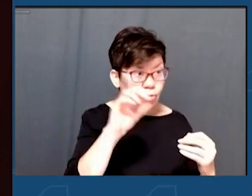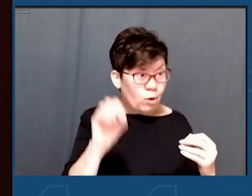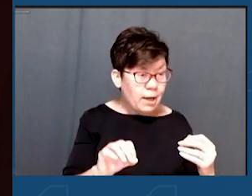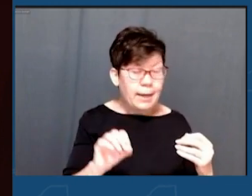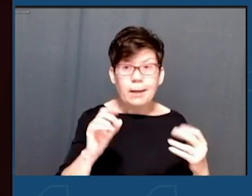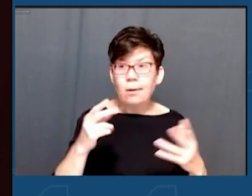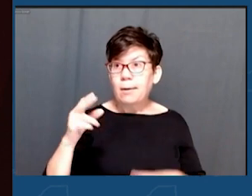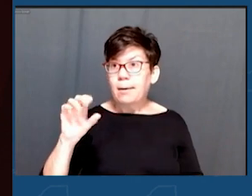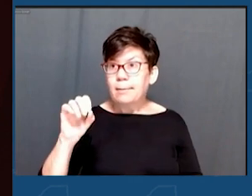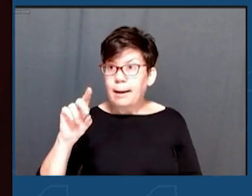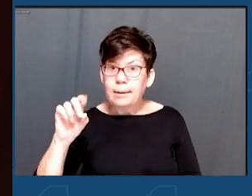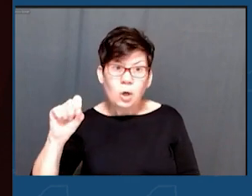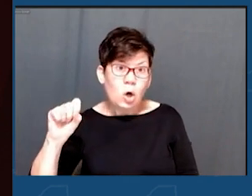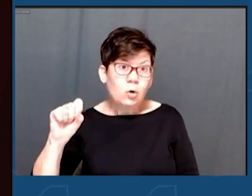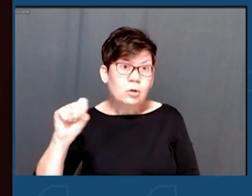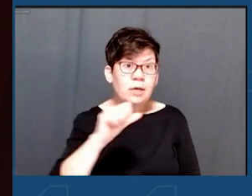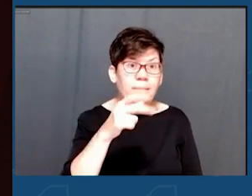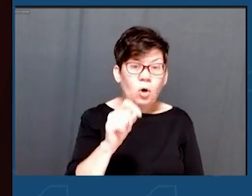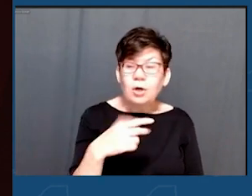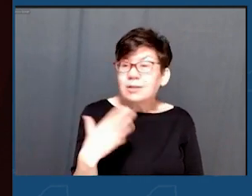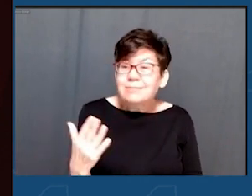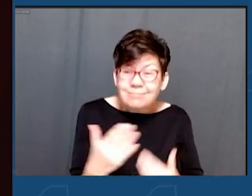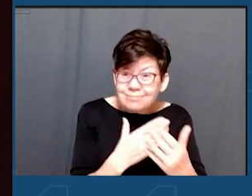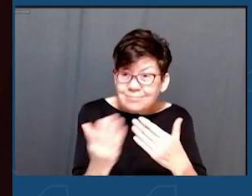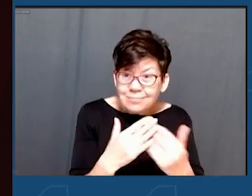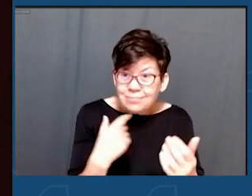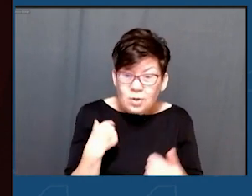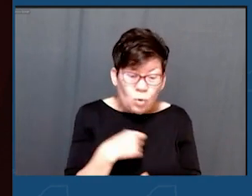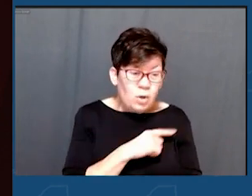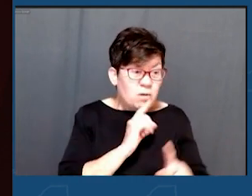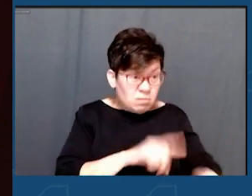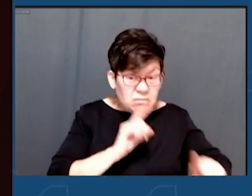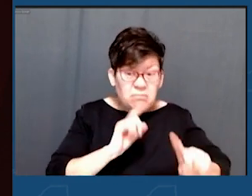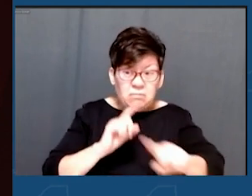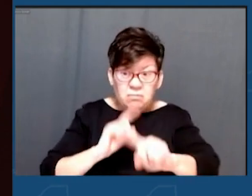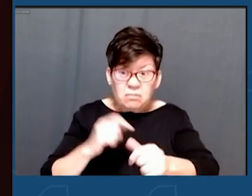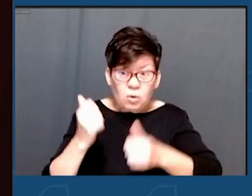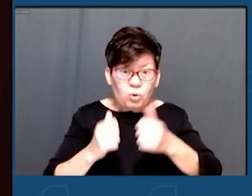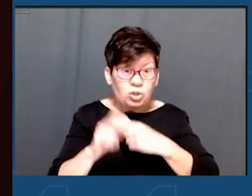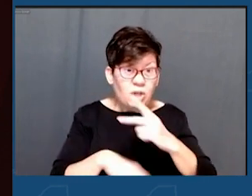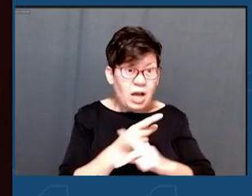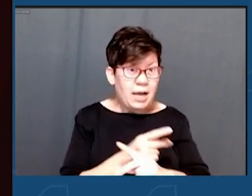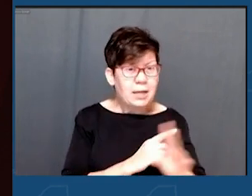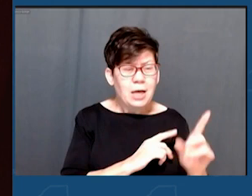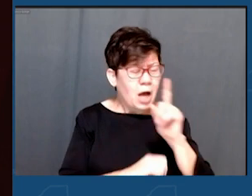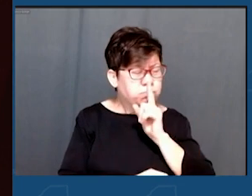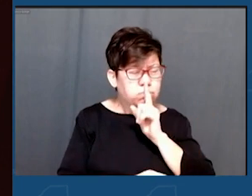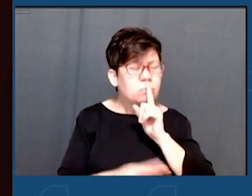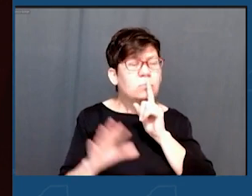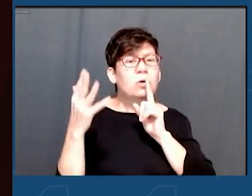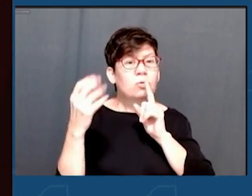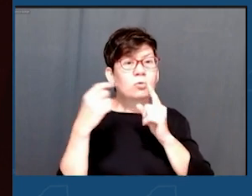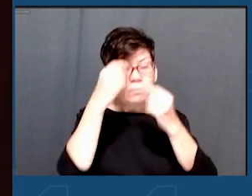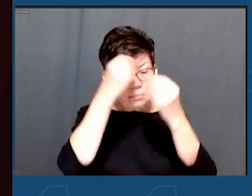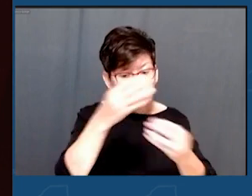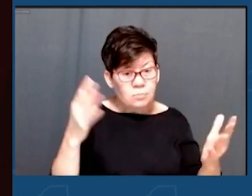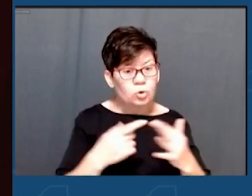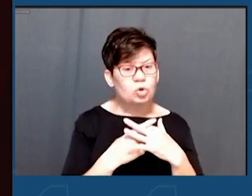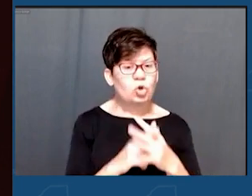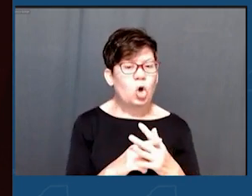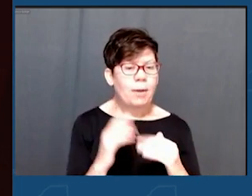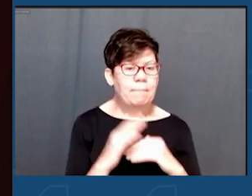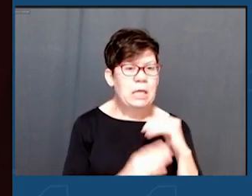apartments, it doesn't matter. We're not dictating this. We're simply saying, just start building.